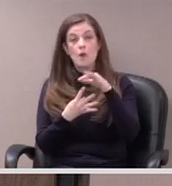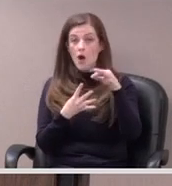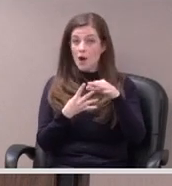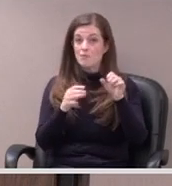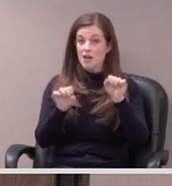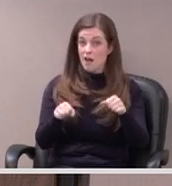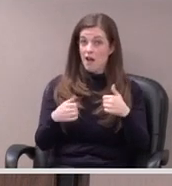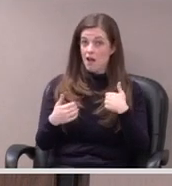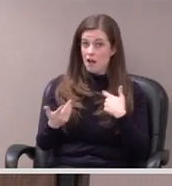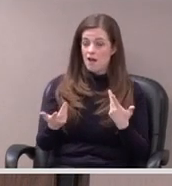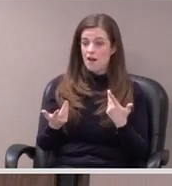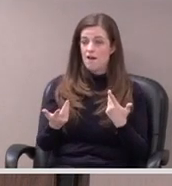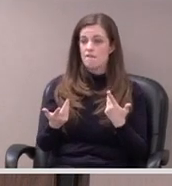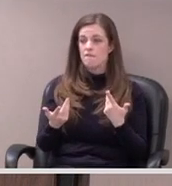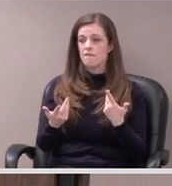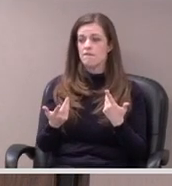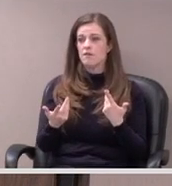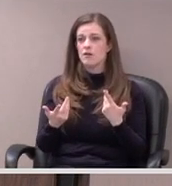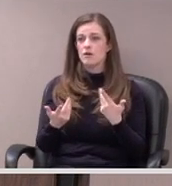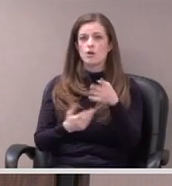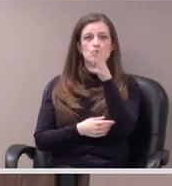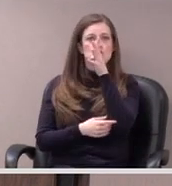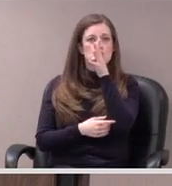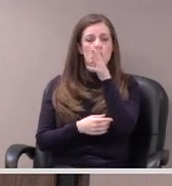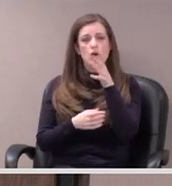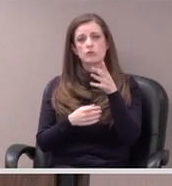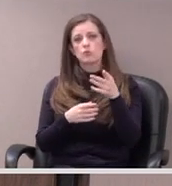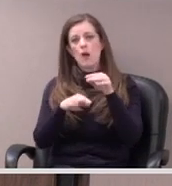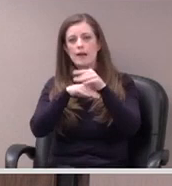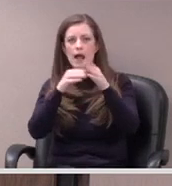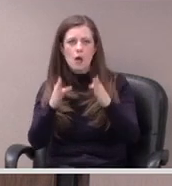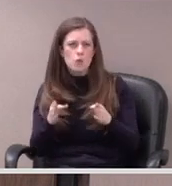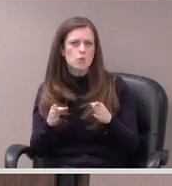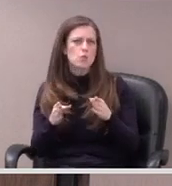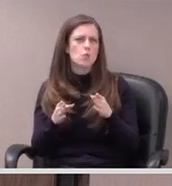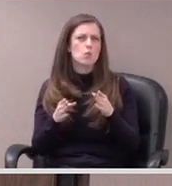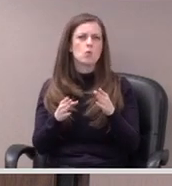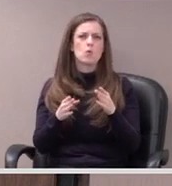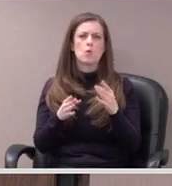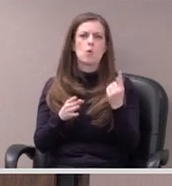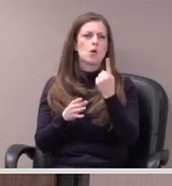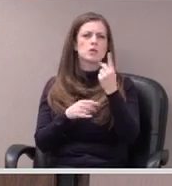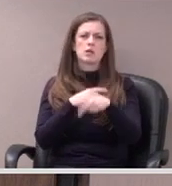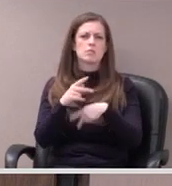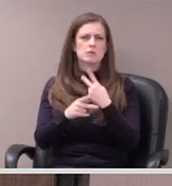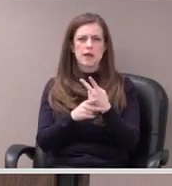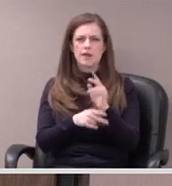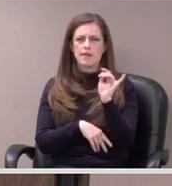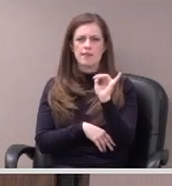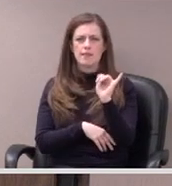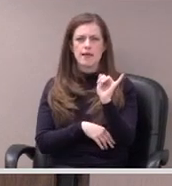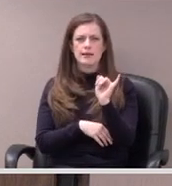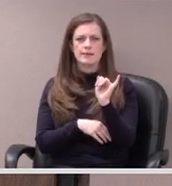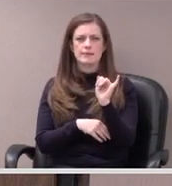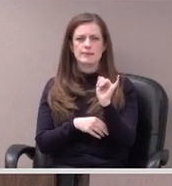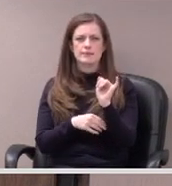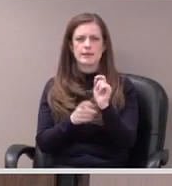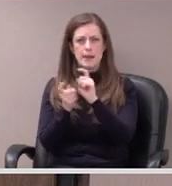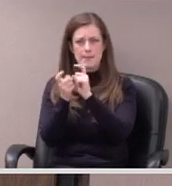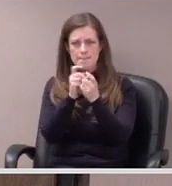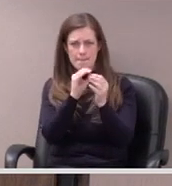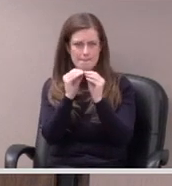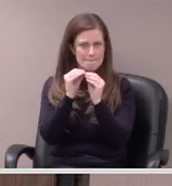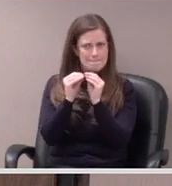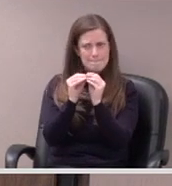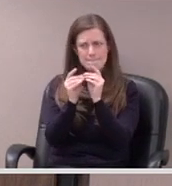option to go and talk to a counselor or get some kind of like a mediation area